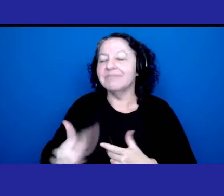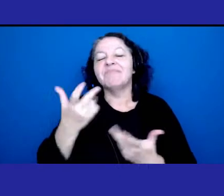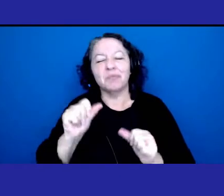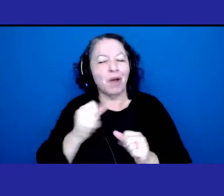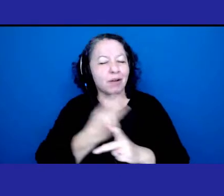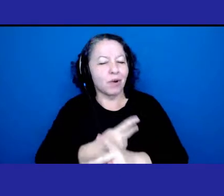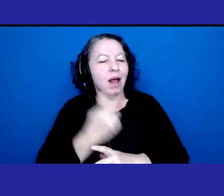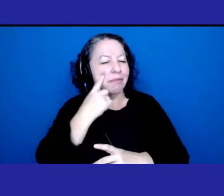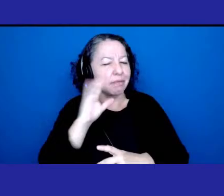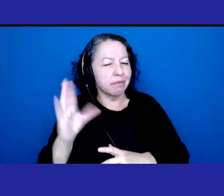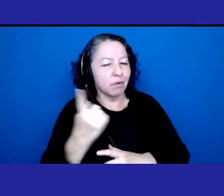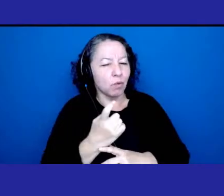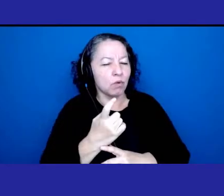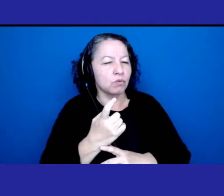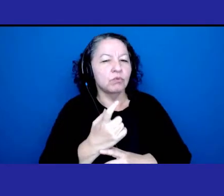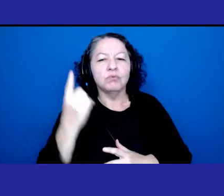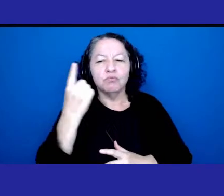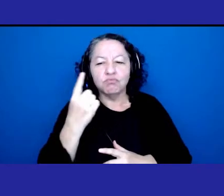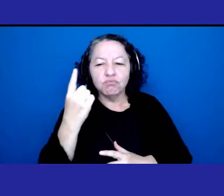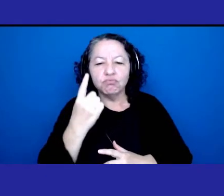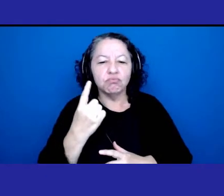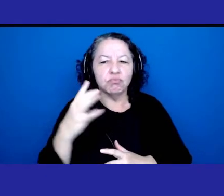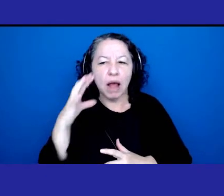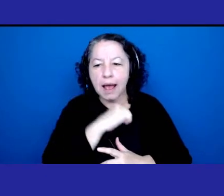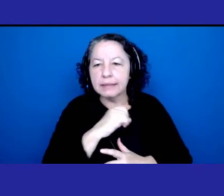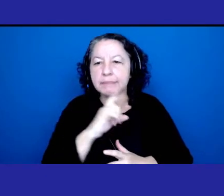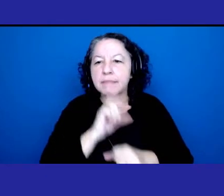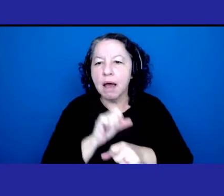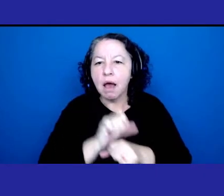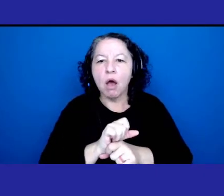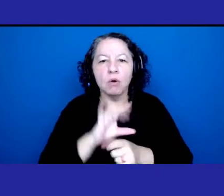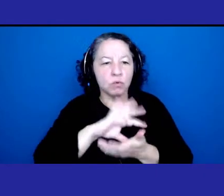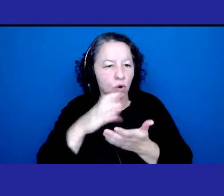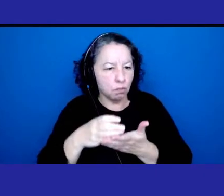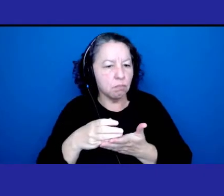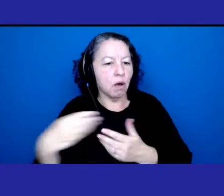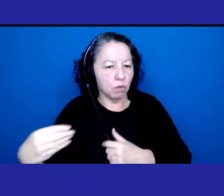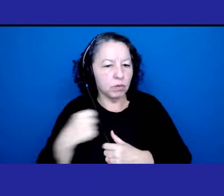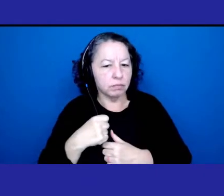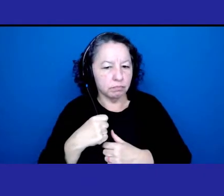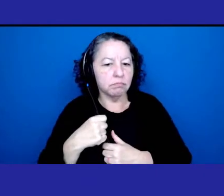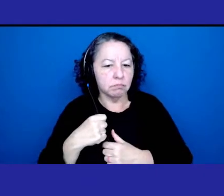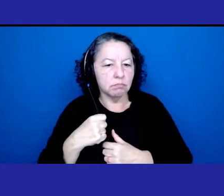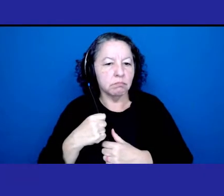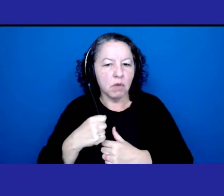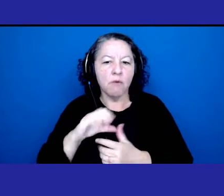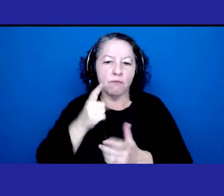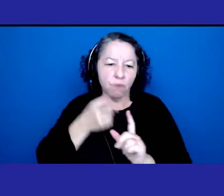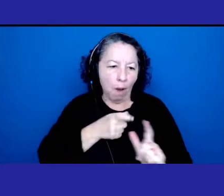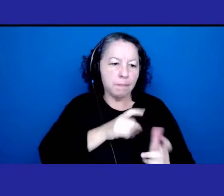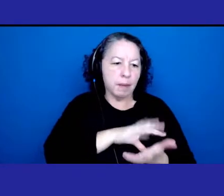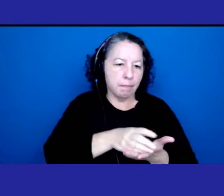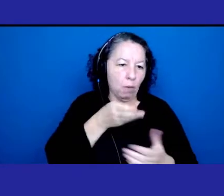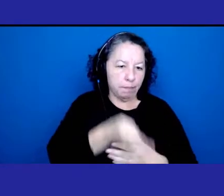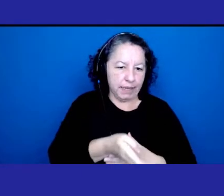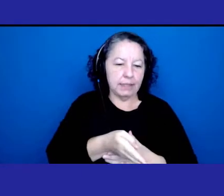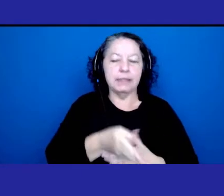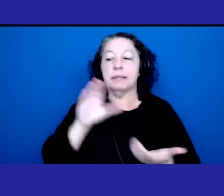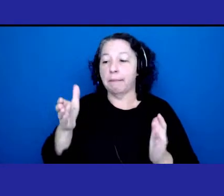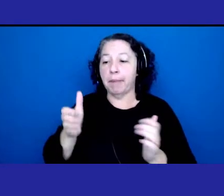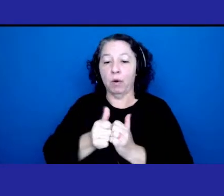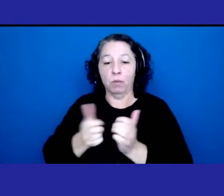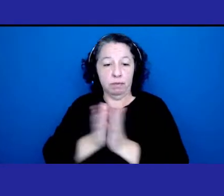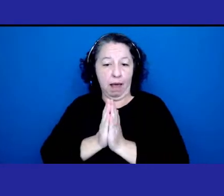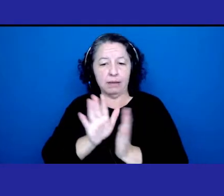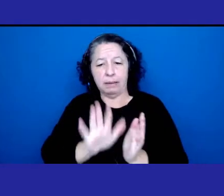at the estimate of what we actually do get compensated from the amount that's billed and comparing it to the ask, which was about